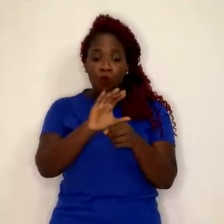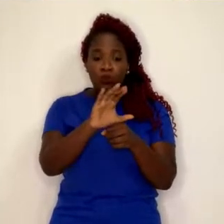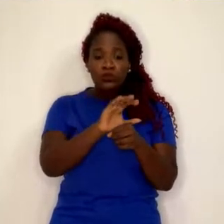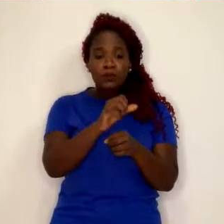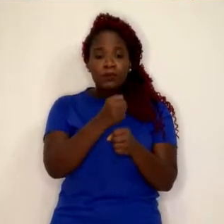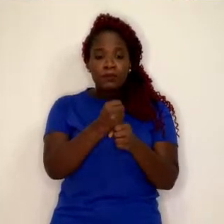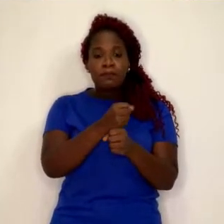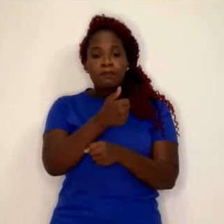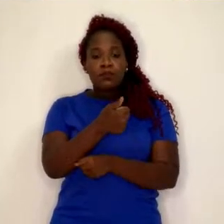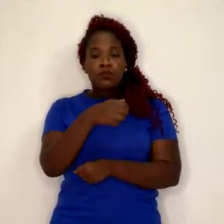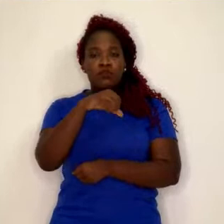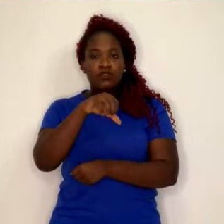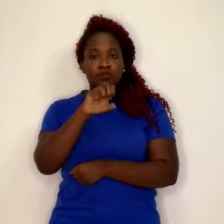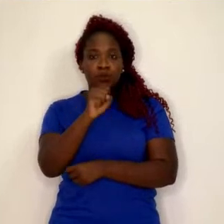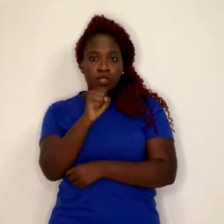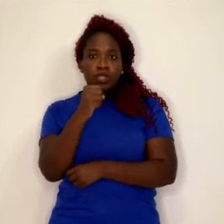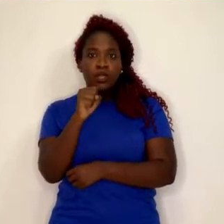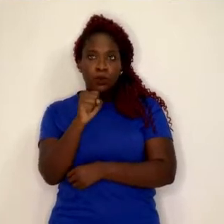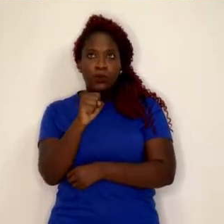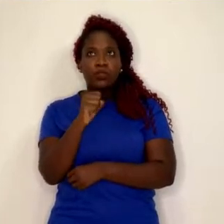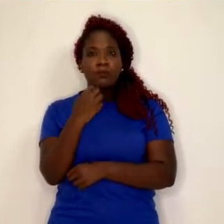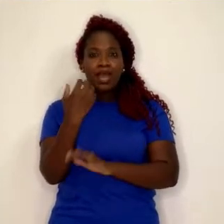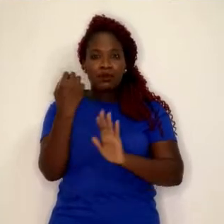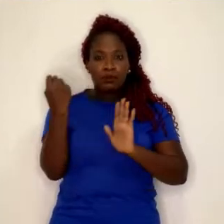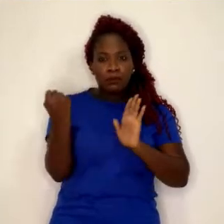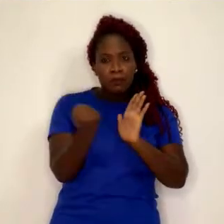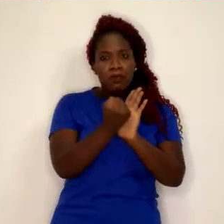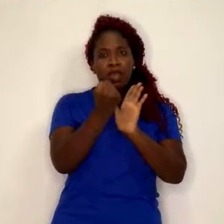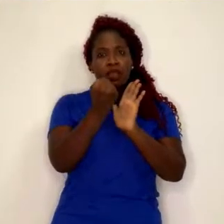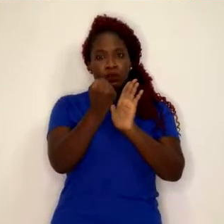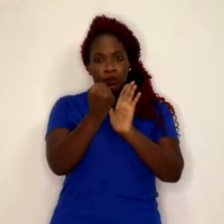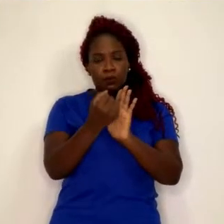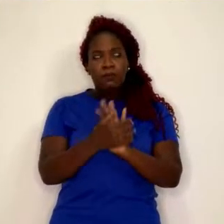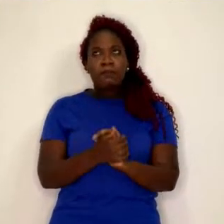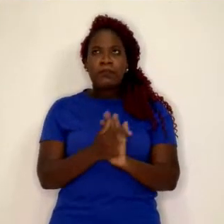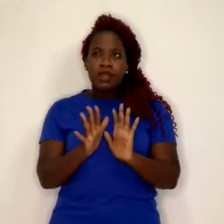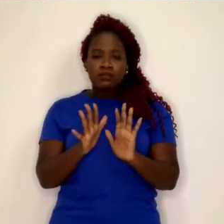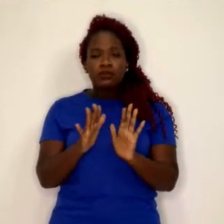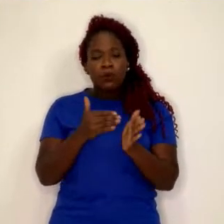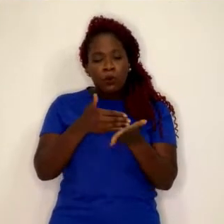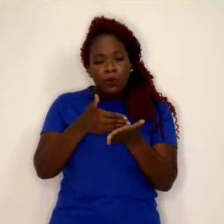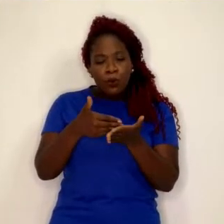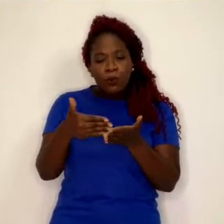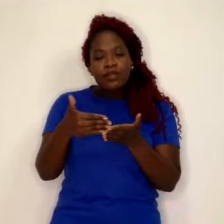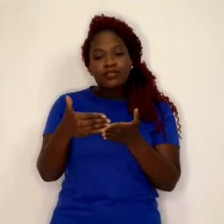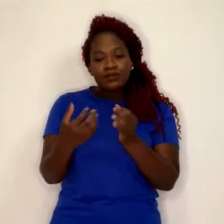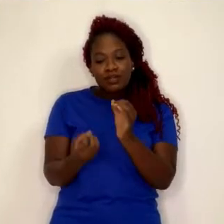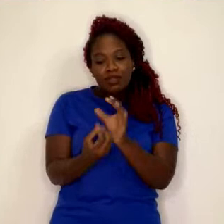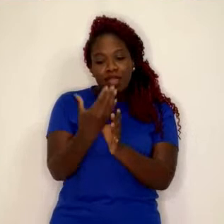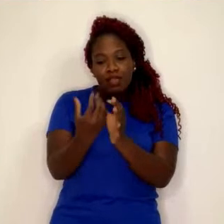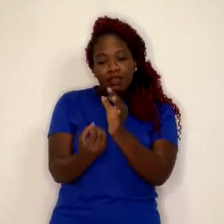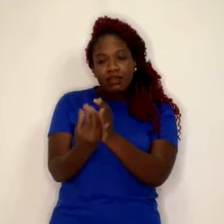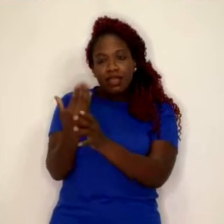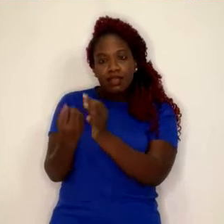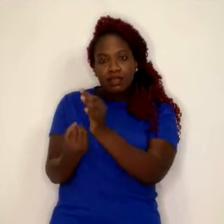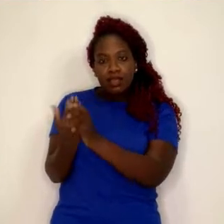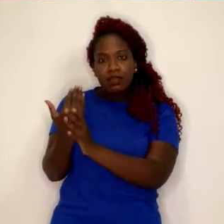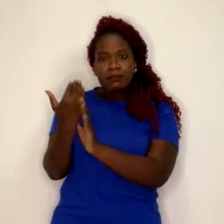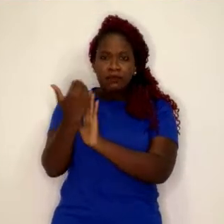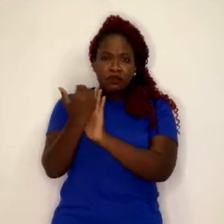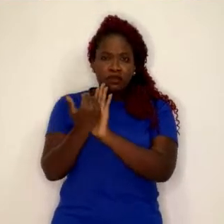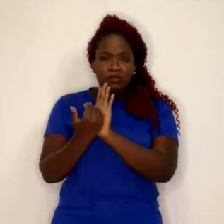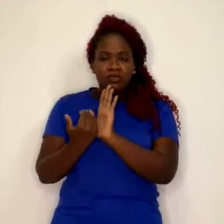would state that the Constitution in 98 was the first landmark, but I think also that we started to